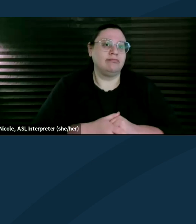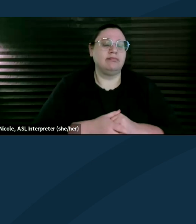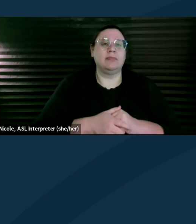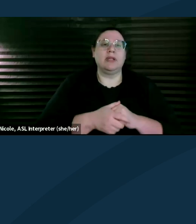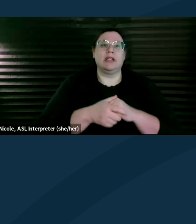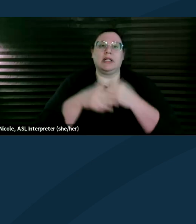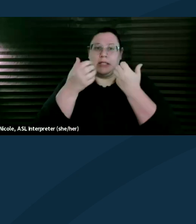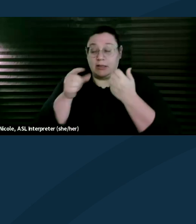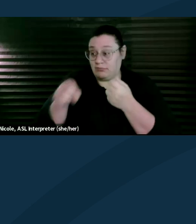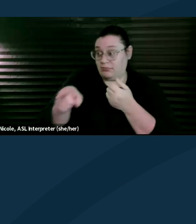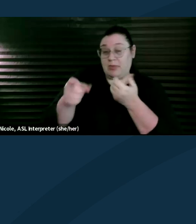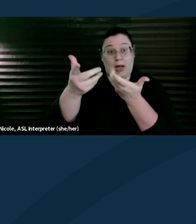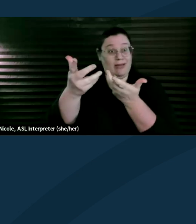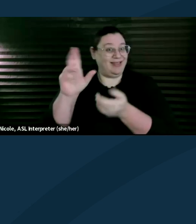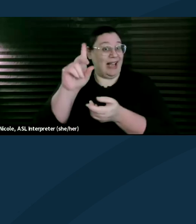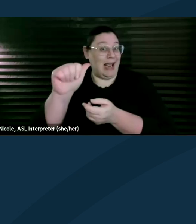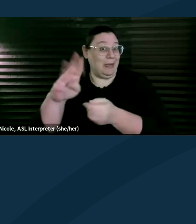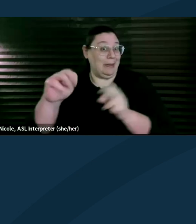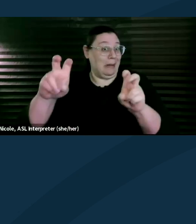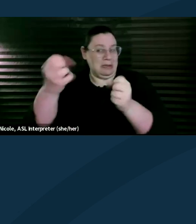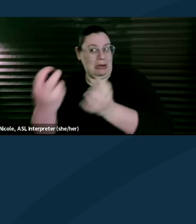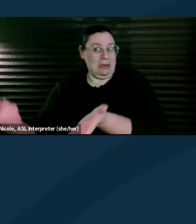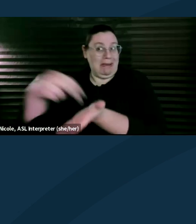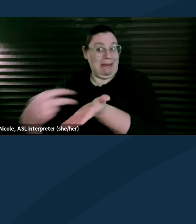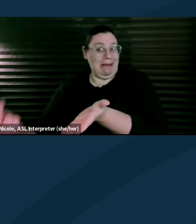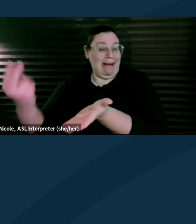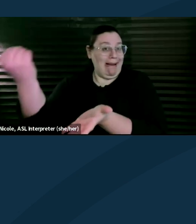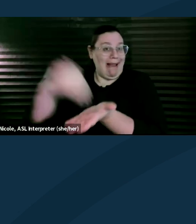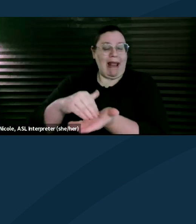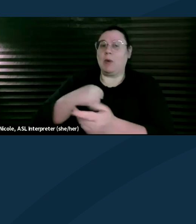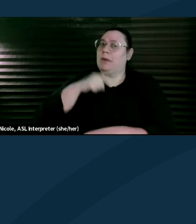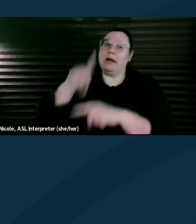get back up again, and we cannot lose this fight.